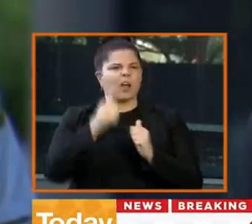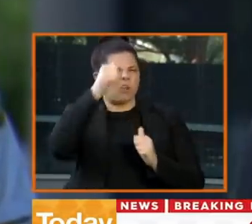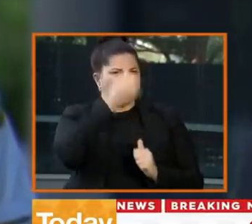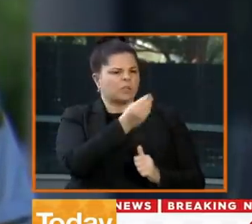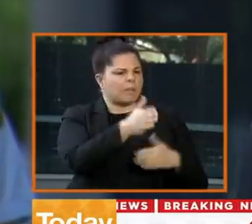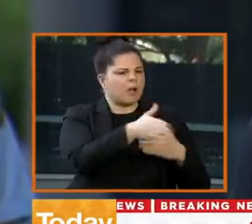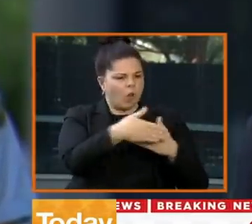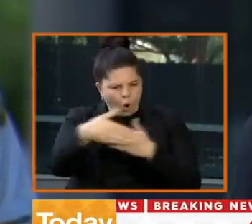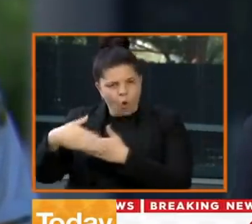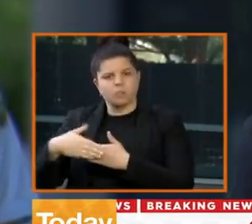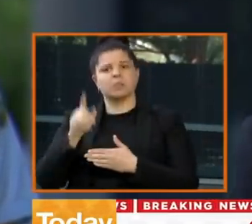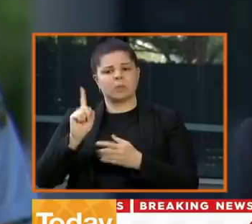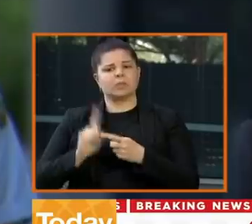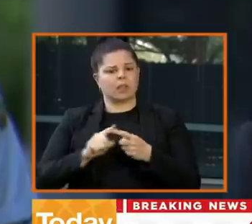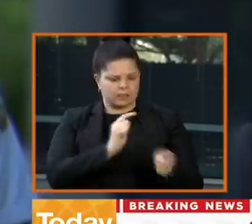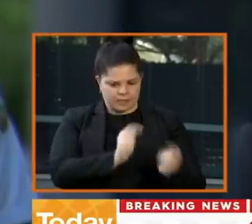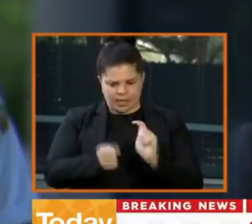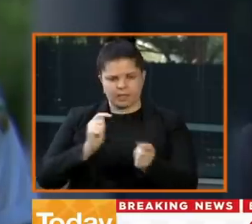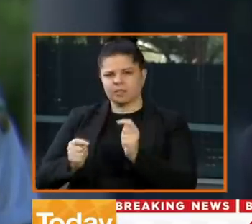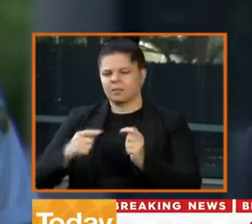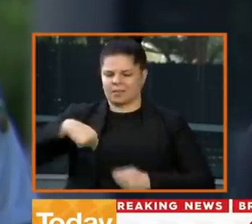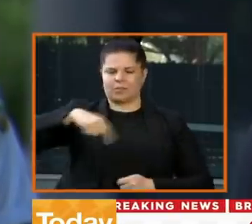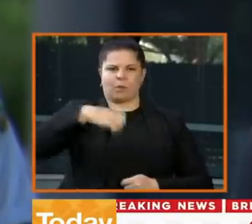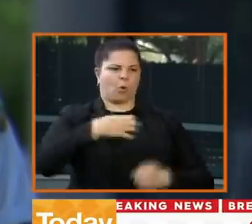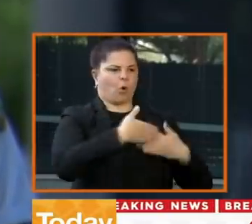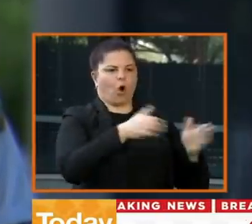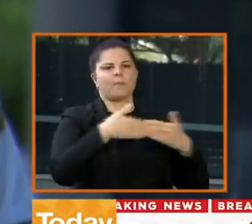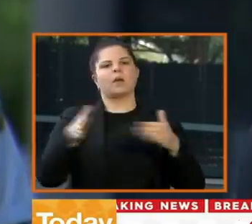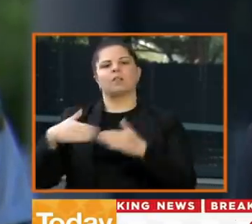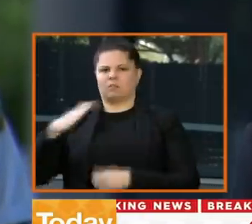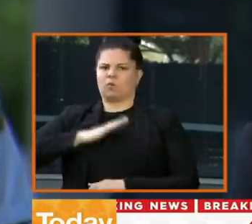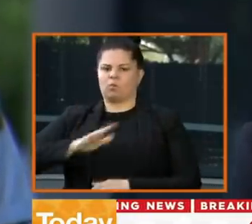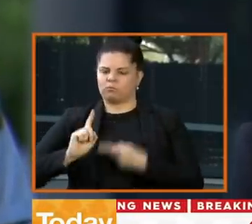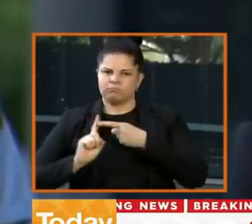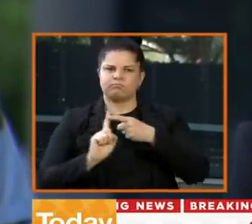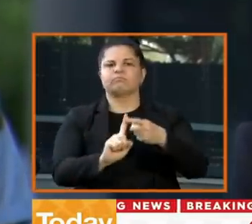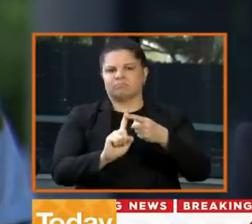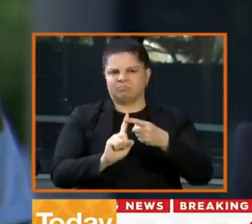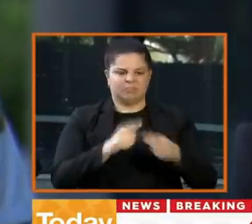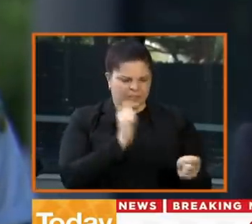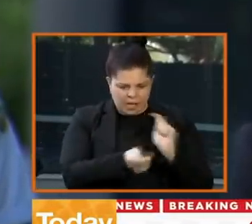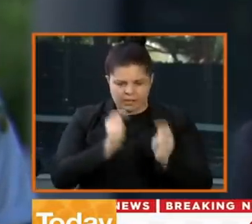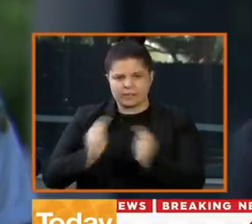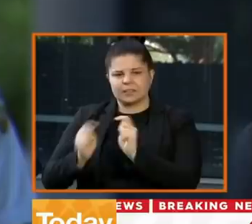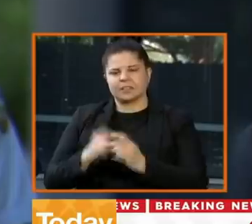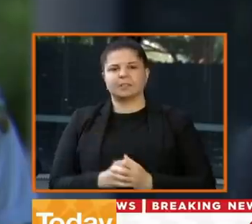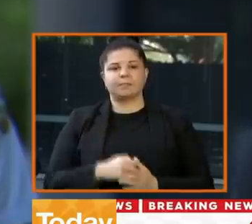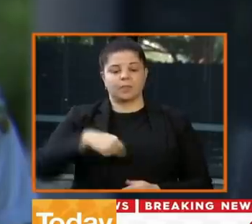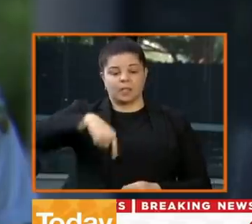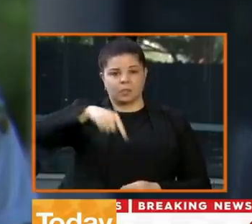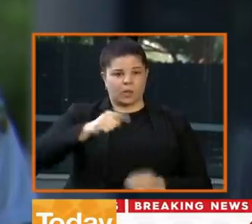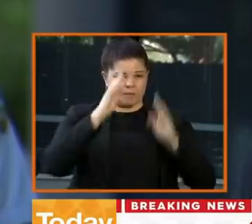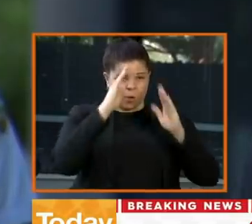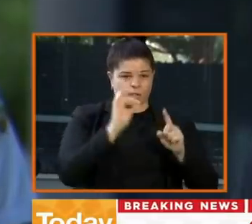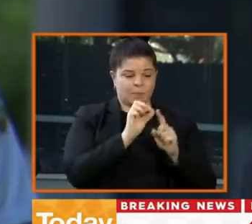do want to see these upcoming weeks having high rates of testing. The areas we'd like to focus on for this week are